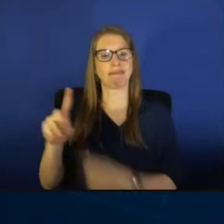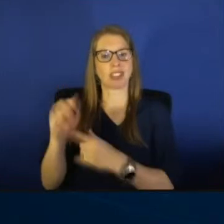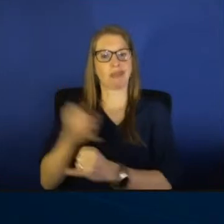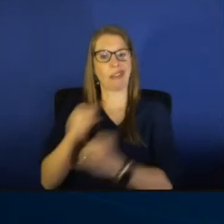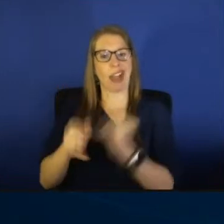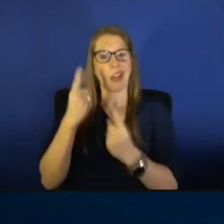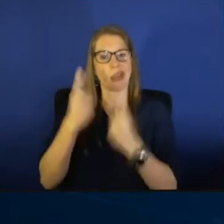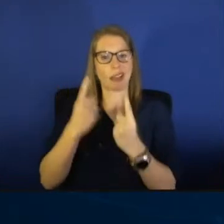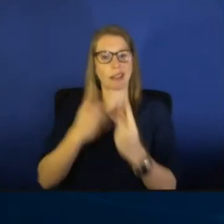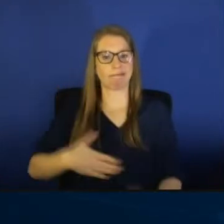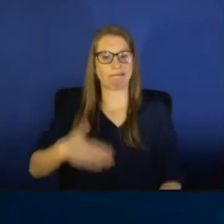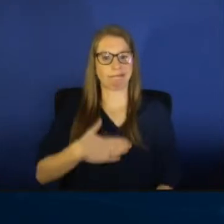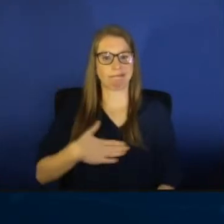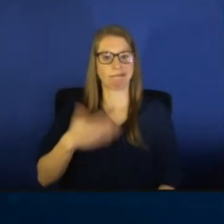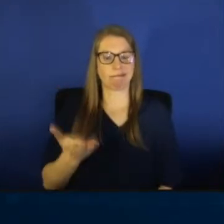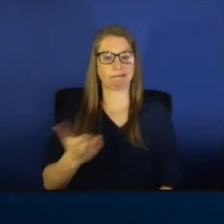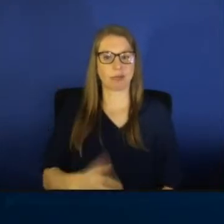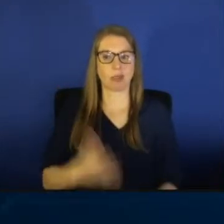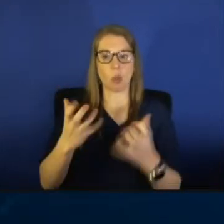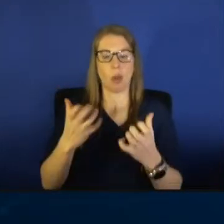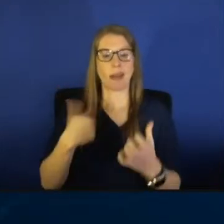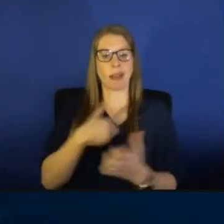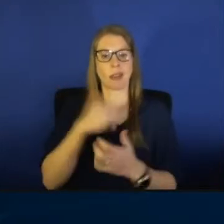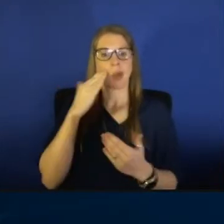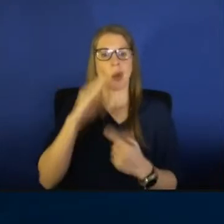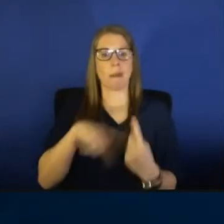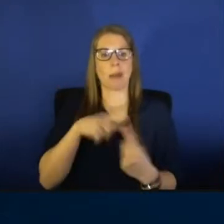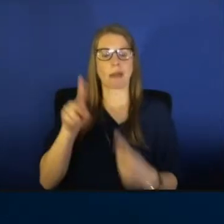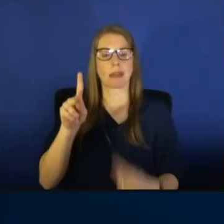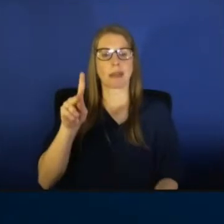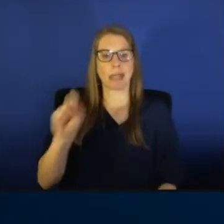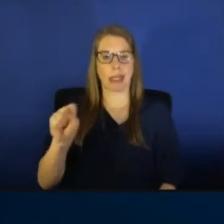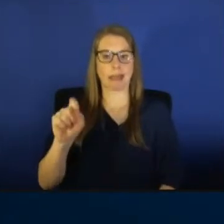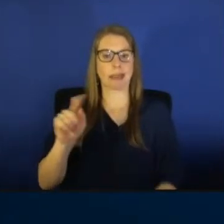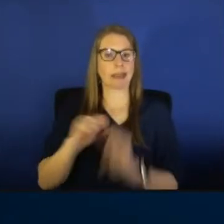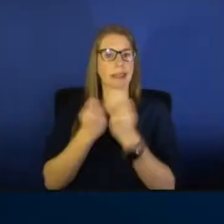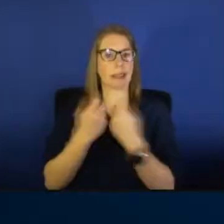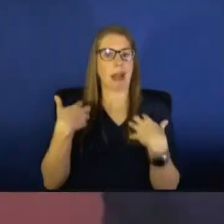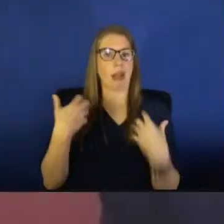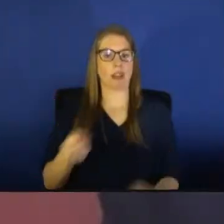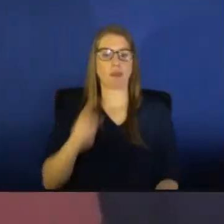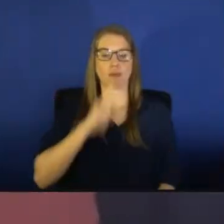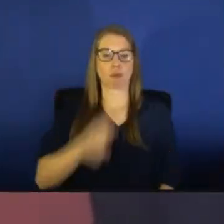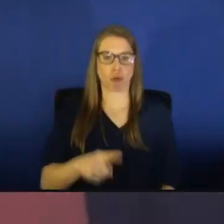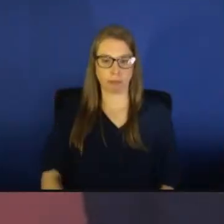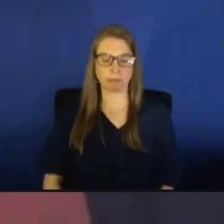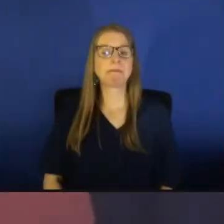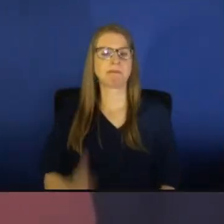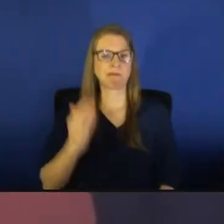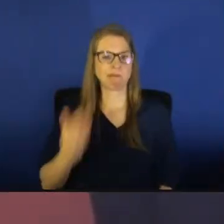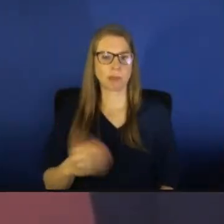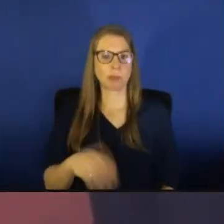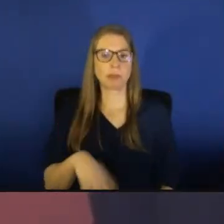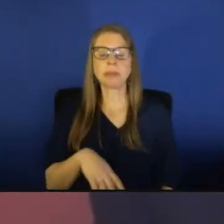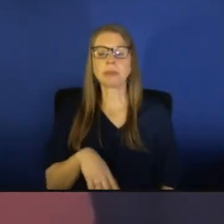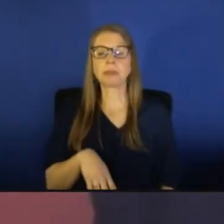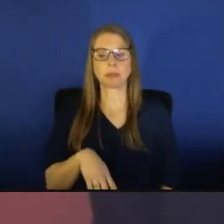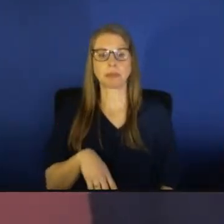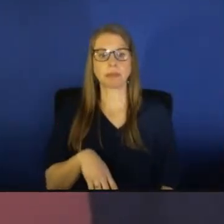with us and just what you want us to know about Kansas Team Health and maybe. Sure. So I think, we